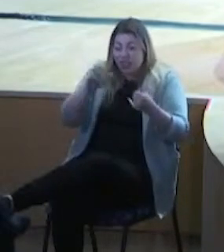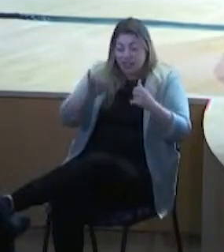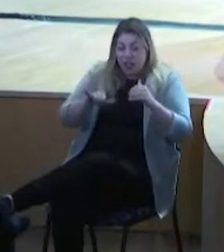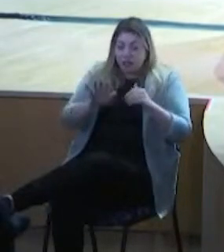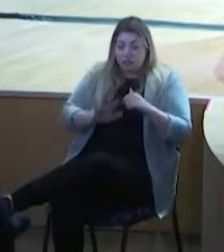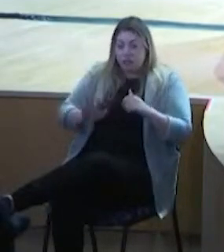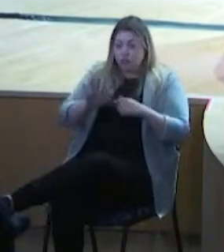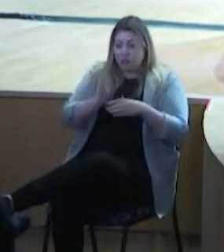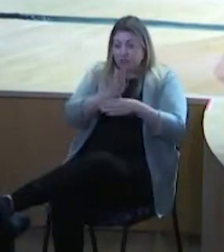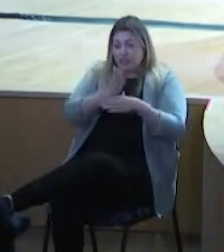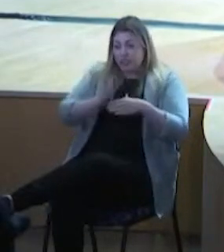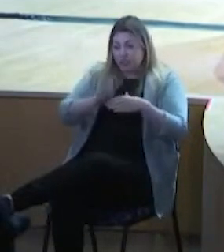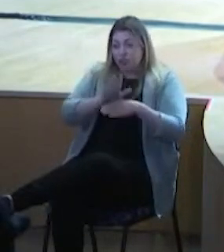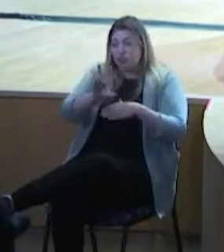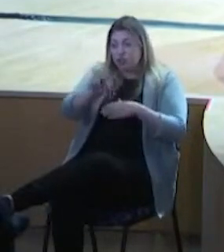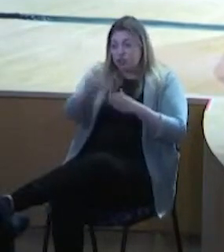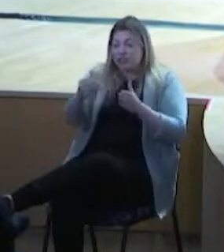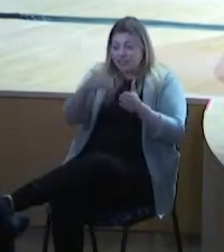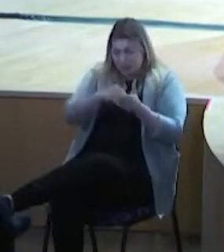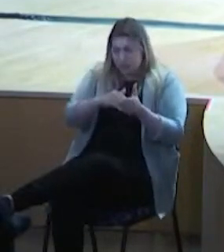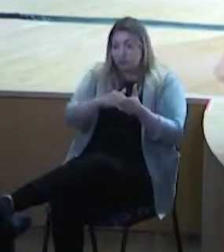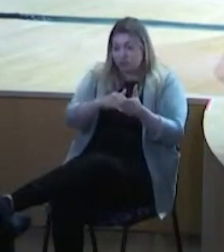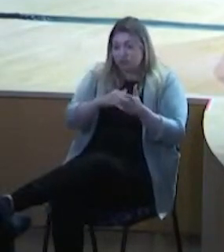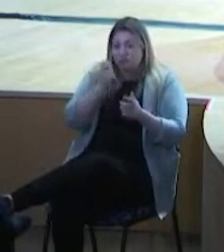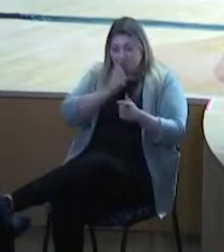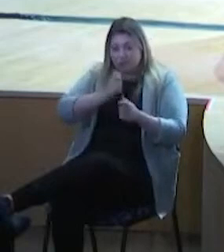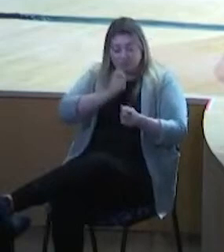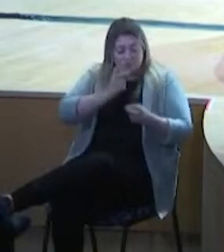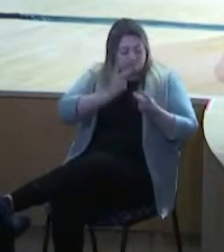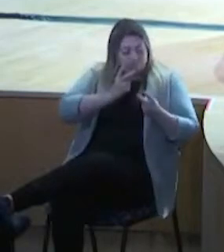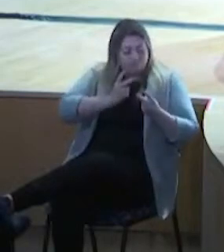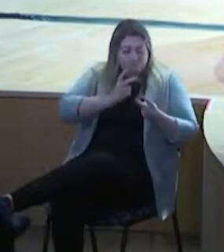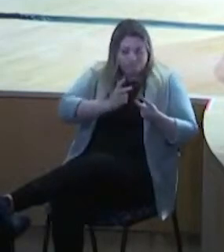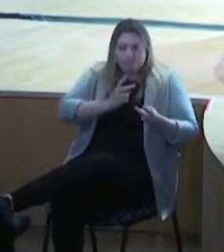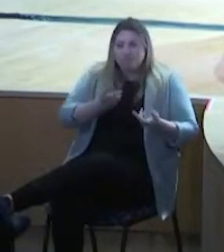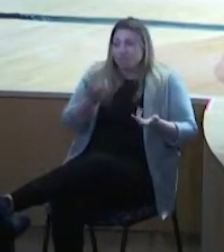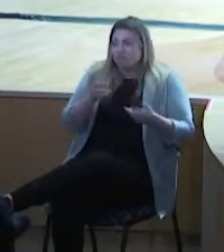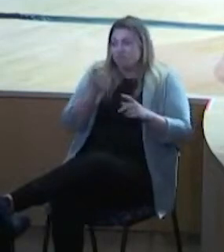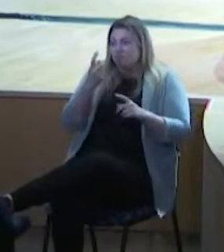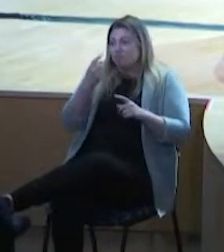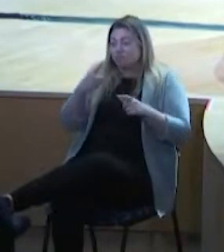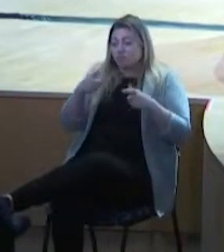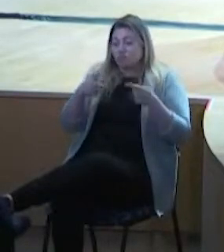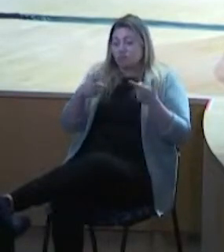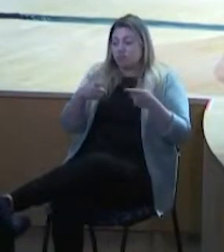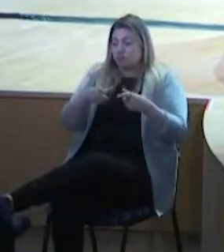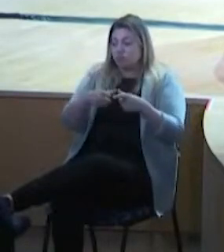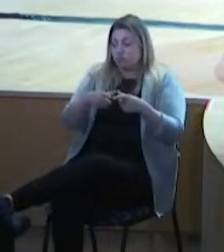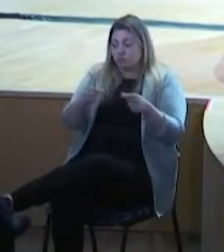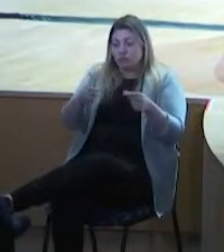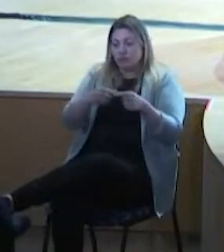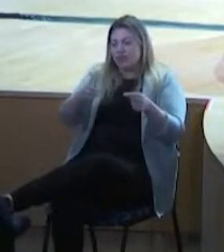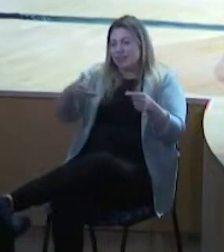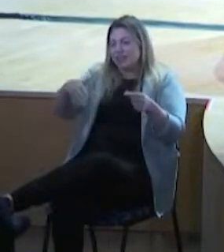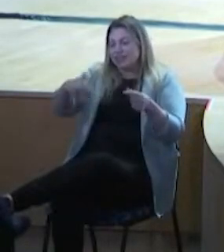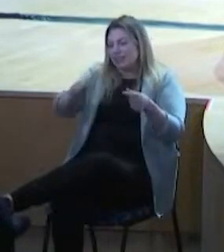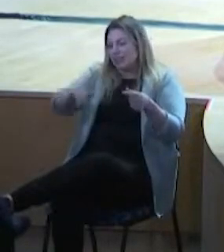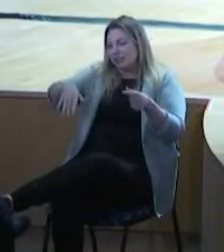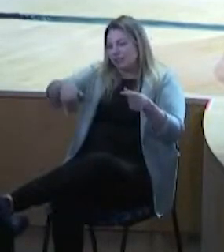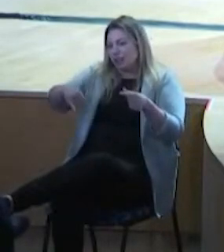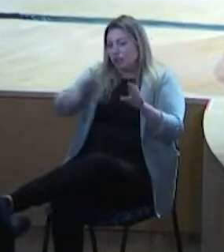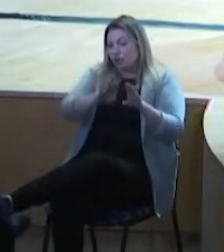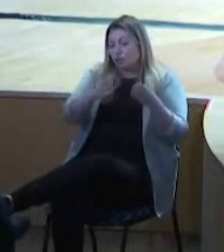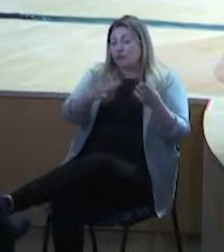That's about the average of the visitor income right now. But Japan still hasn't opened, and that's normally